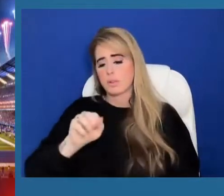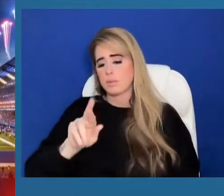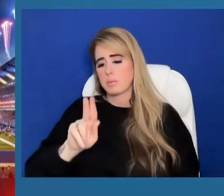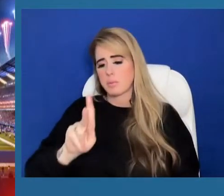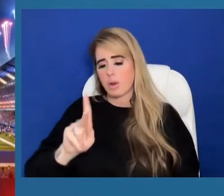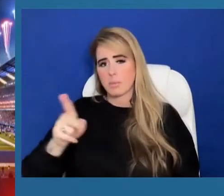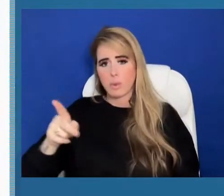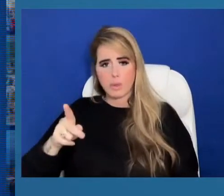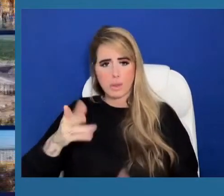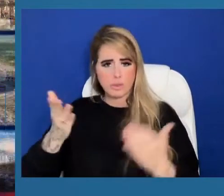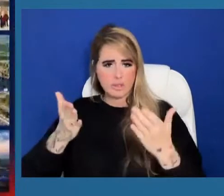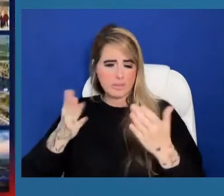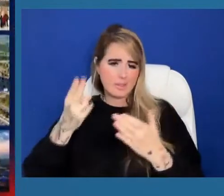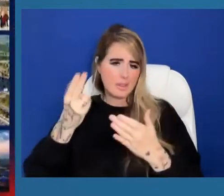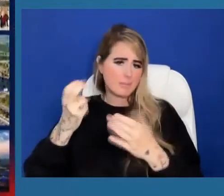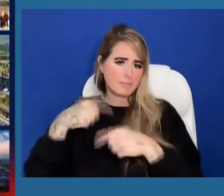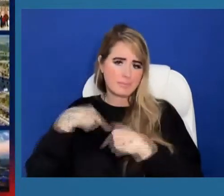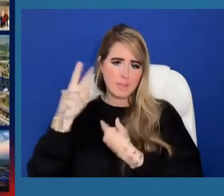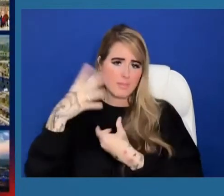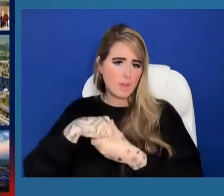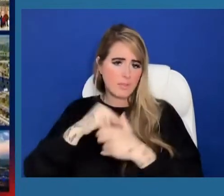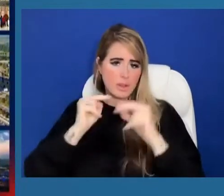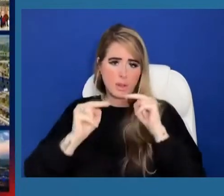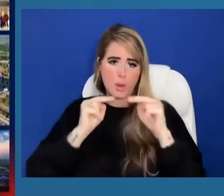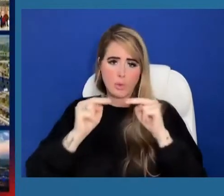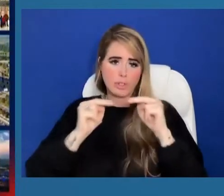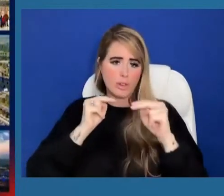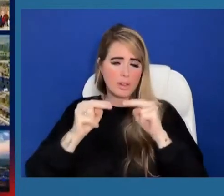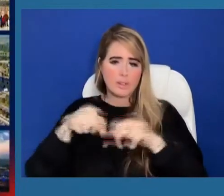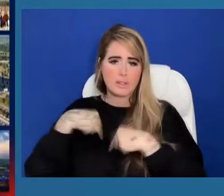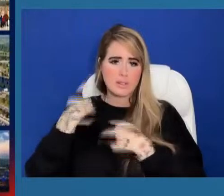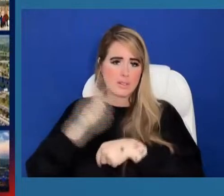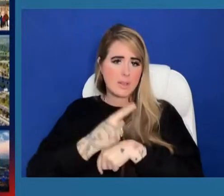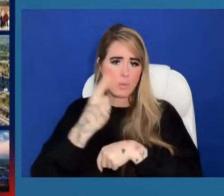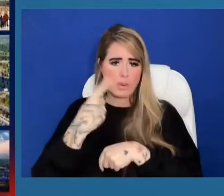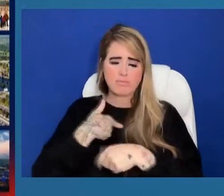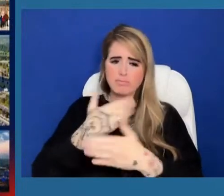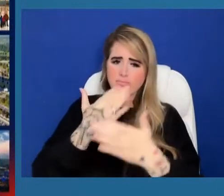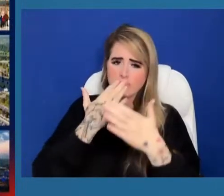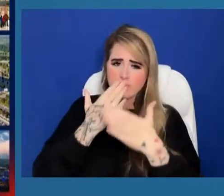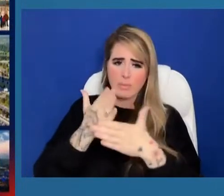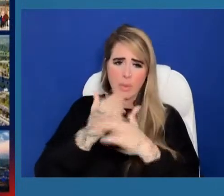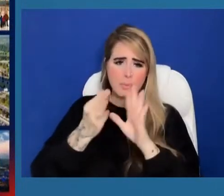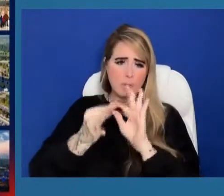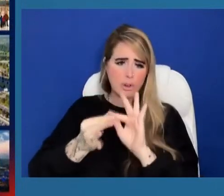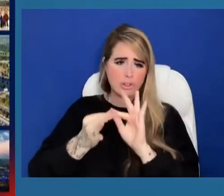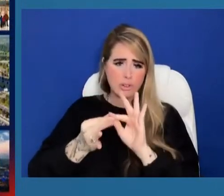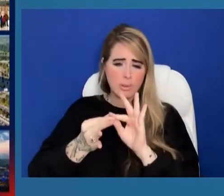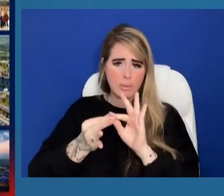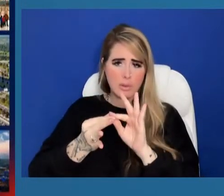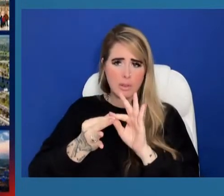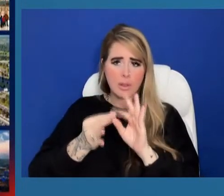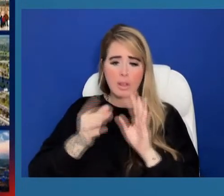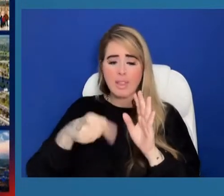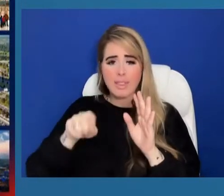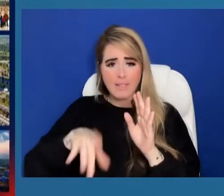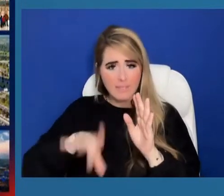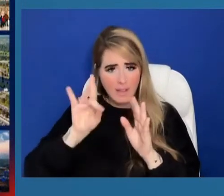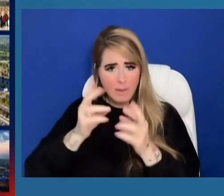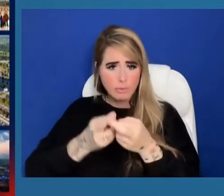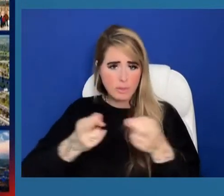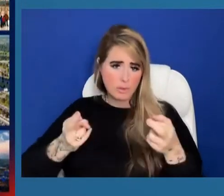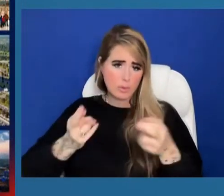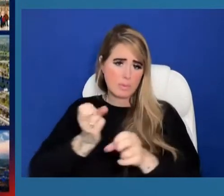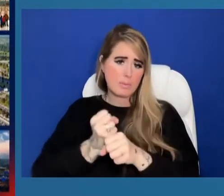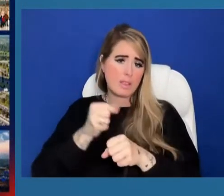at the negotiating table with me from the very beginning. I want to thank that partnership that found the resources to help make this